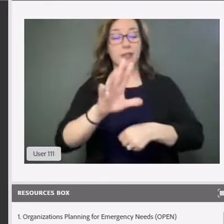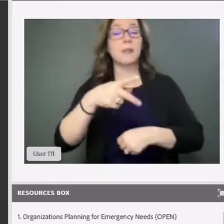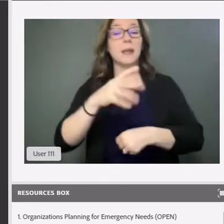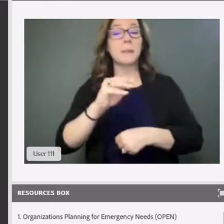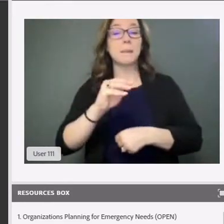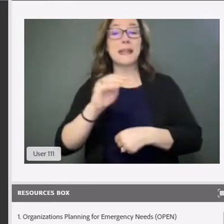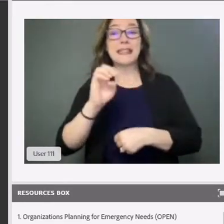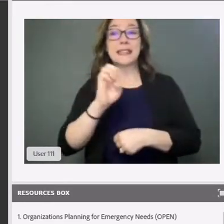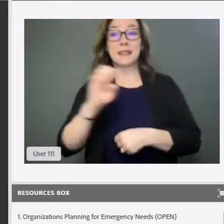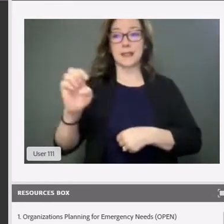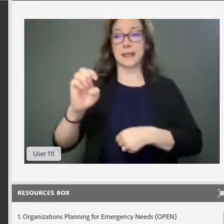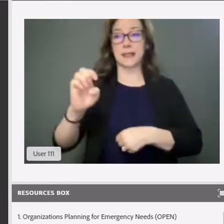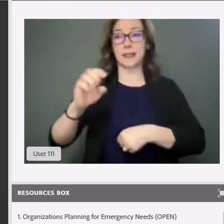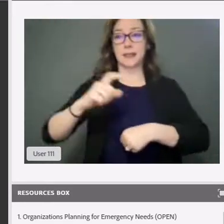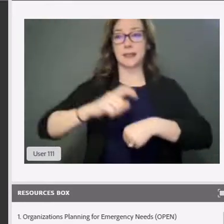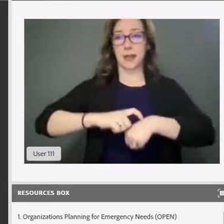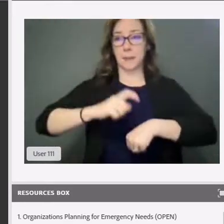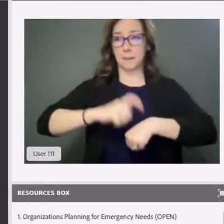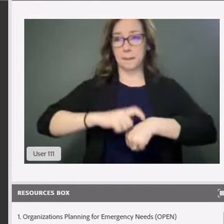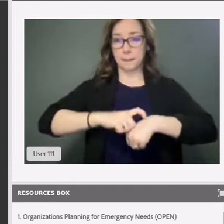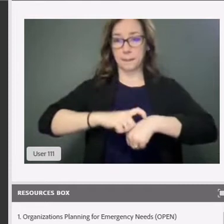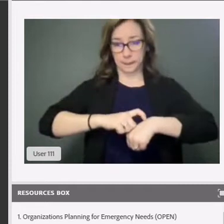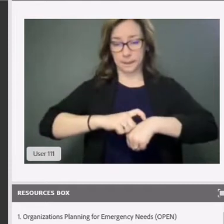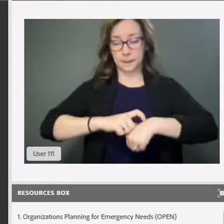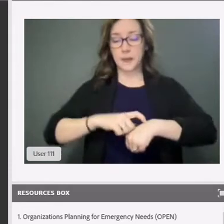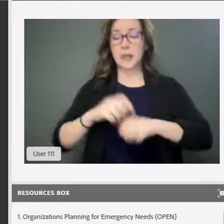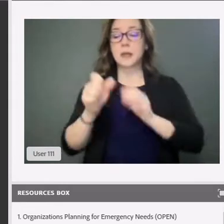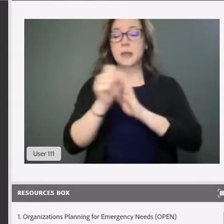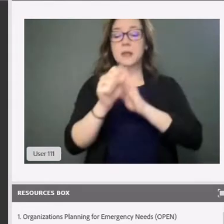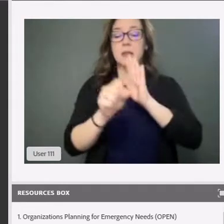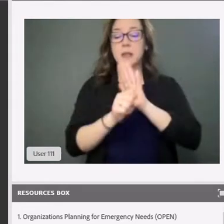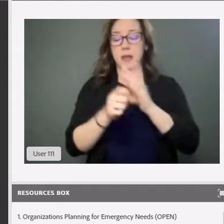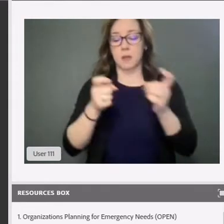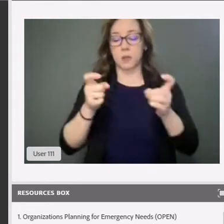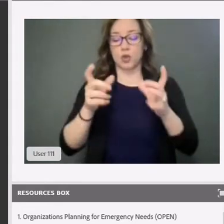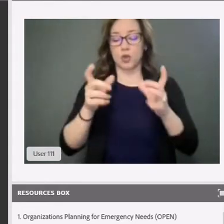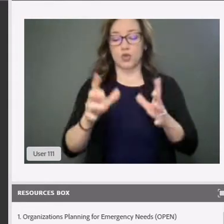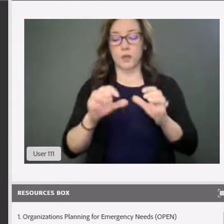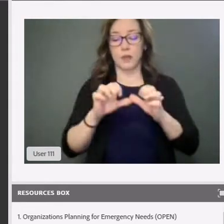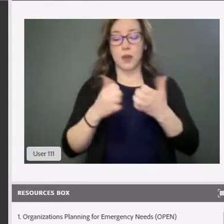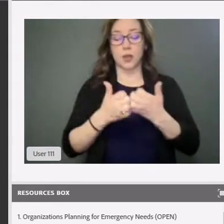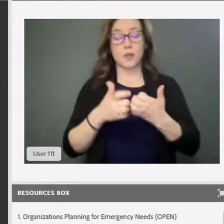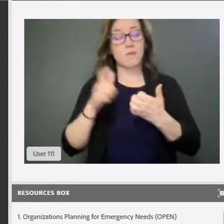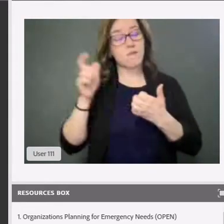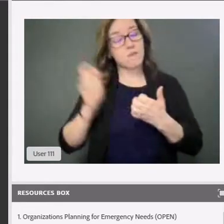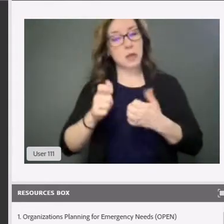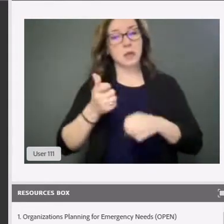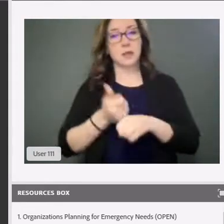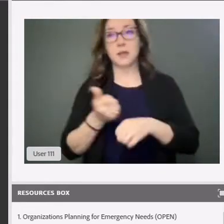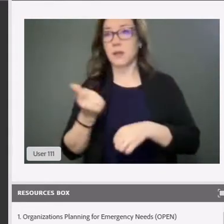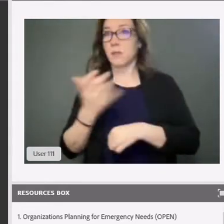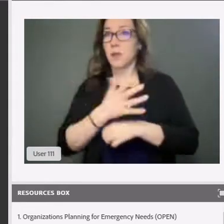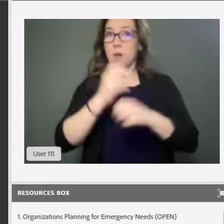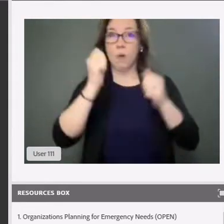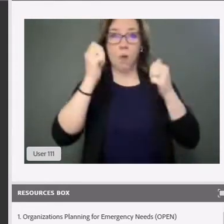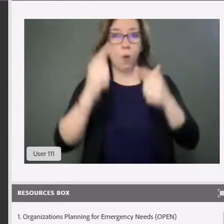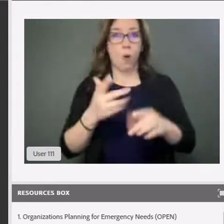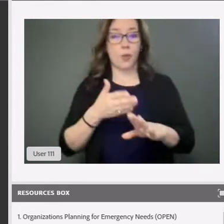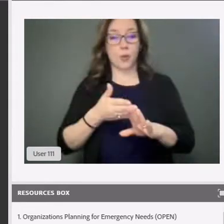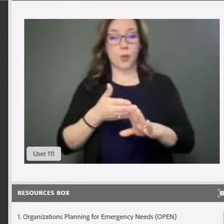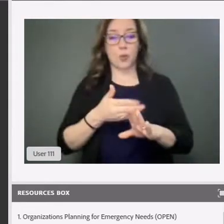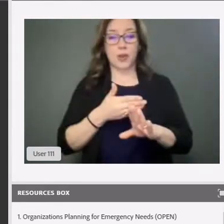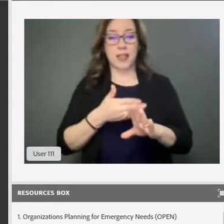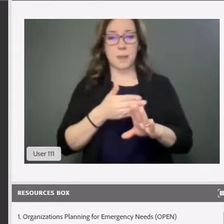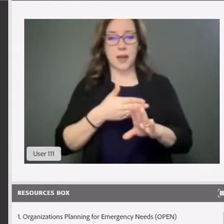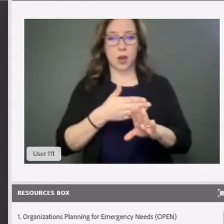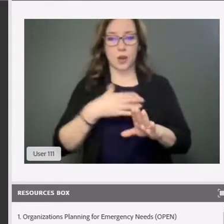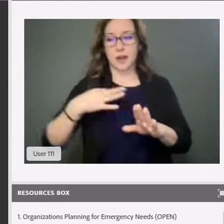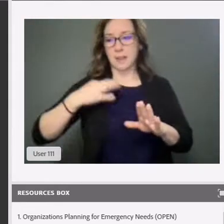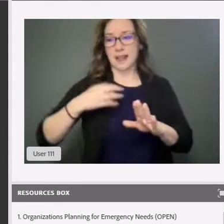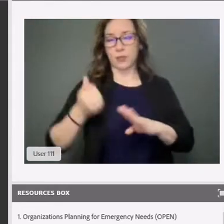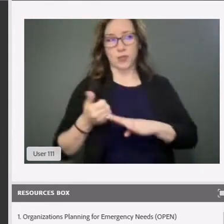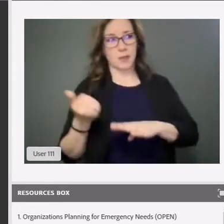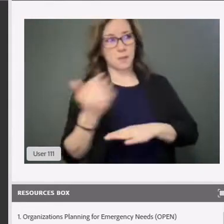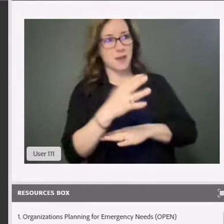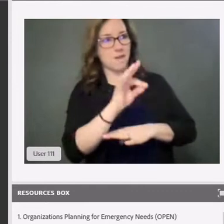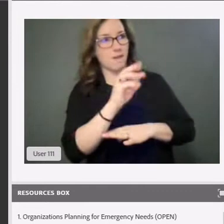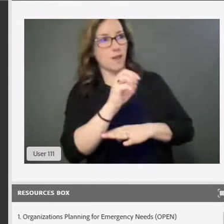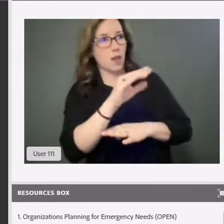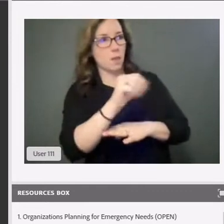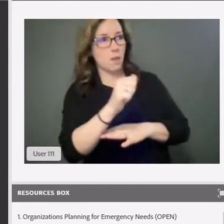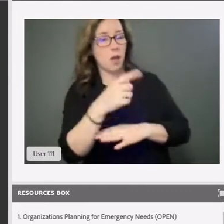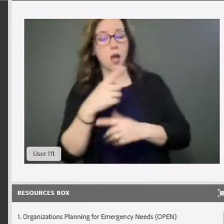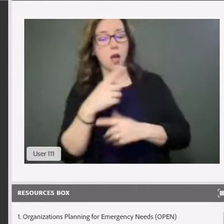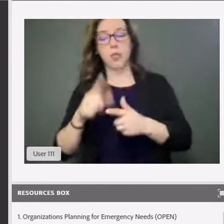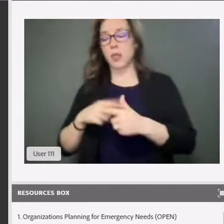Time. That's when the state administrative agencies have to submit all of their preliminary applications to FEMA so that we